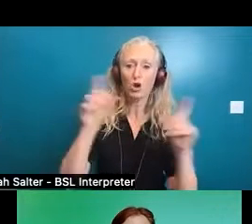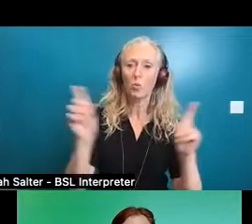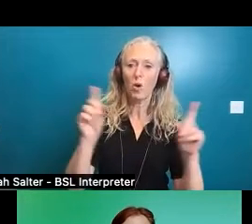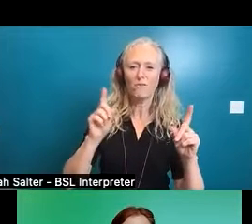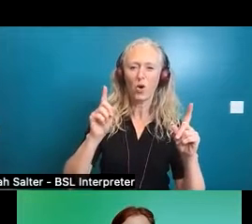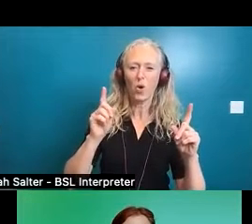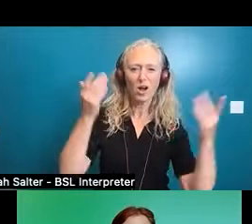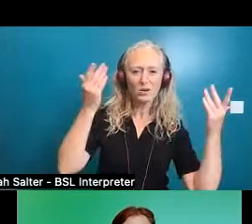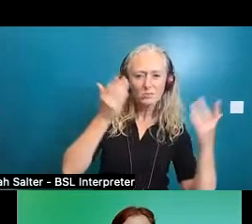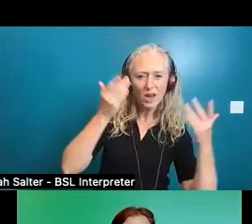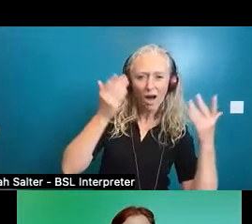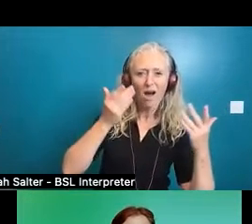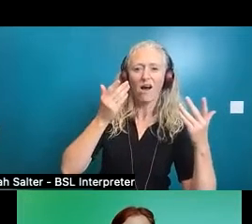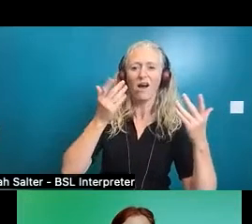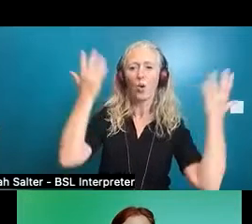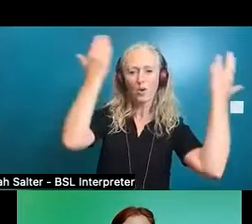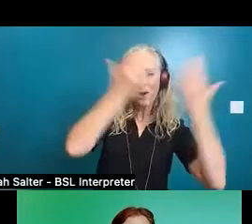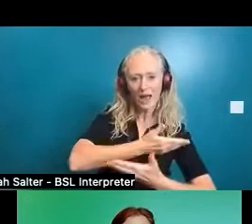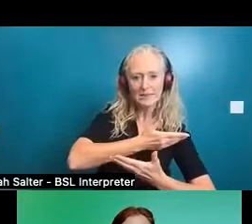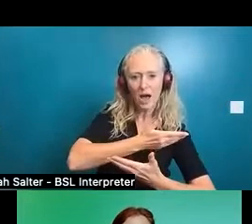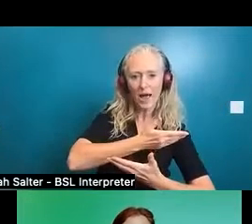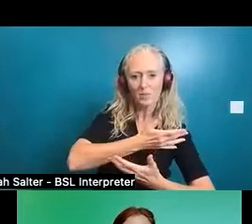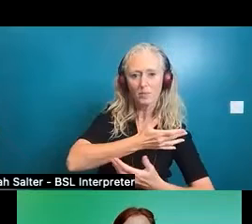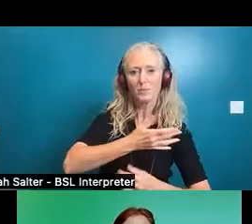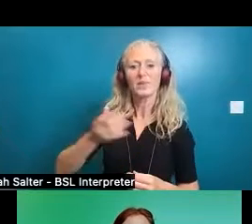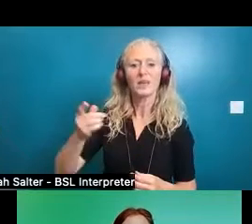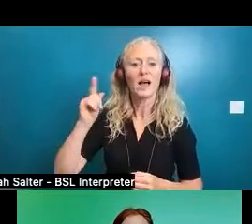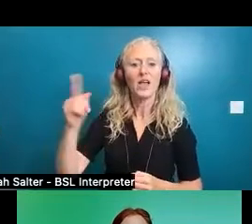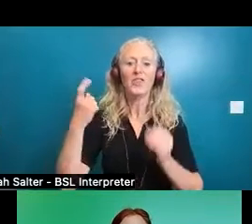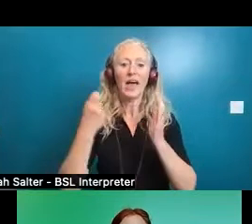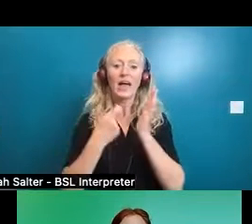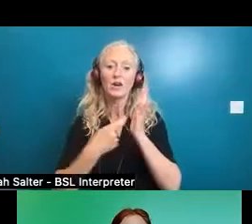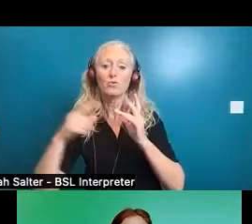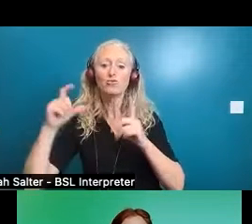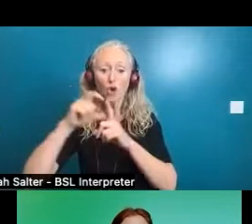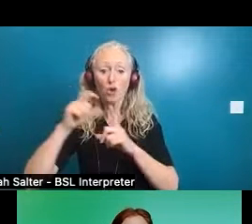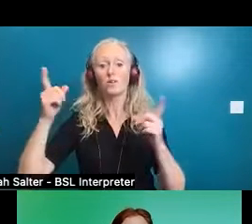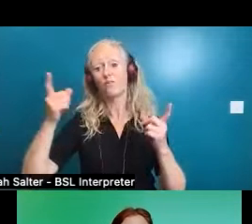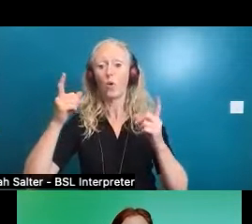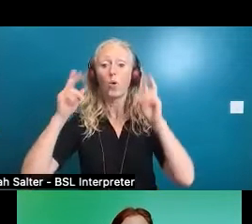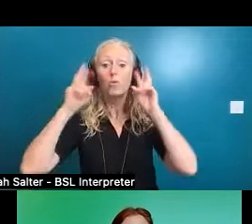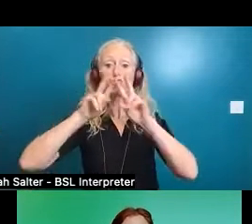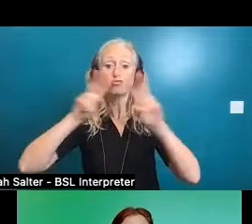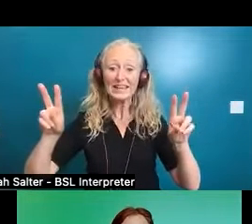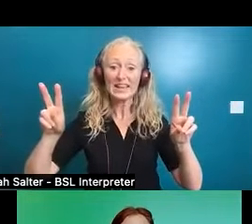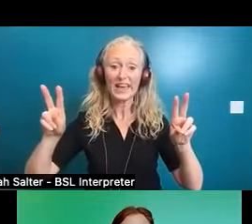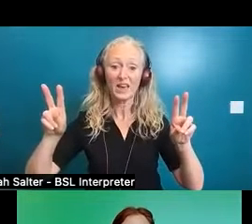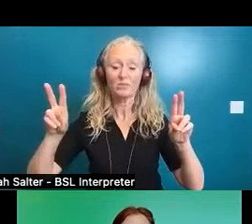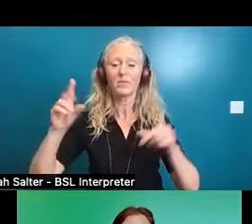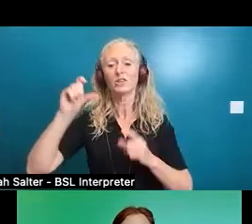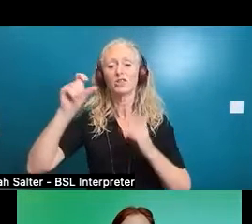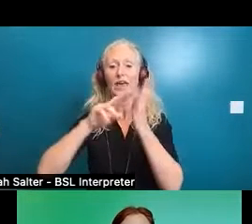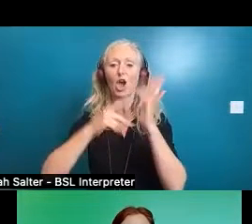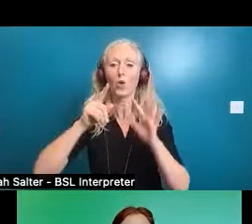we have cone cells, which are responsible for your daytime vision, for your color vision, for your reading vision, okay? And you'll